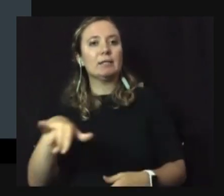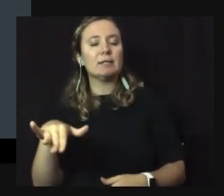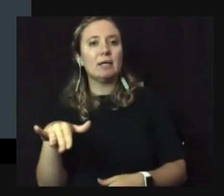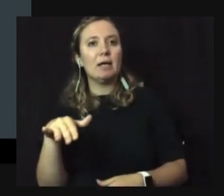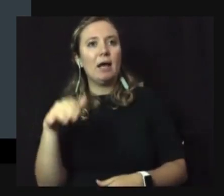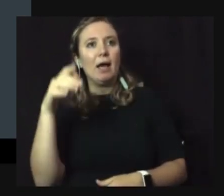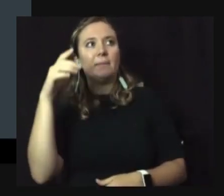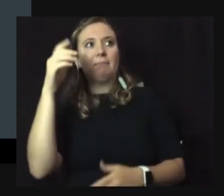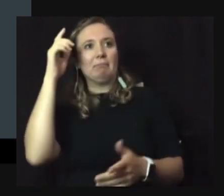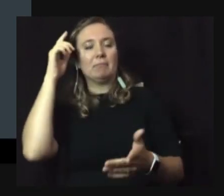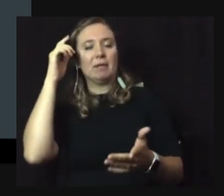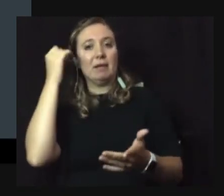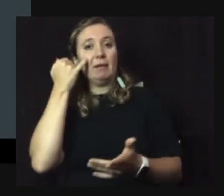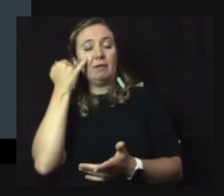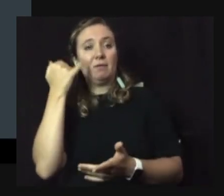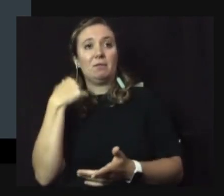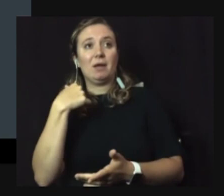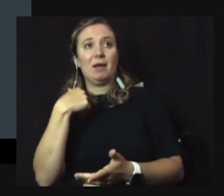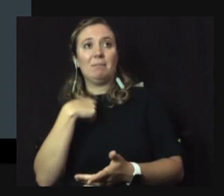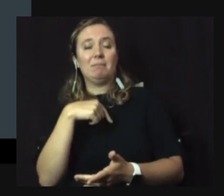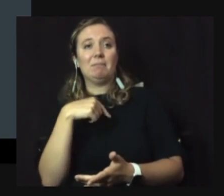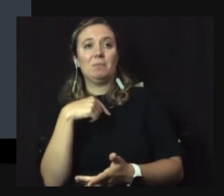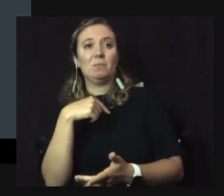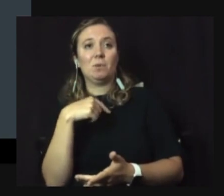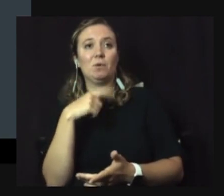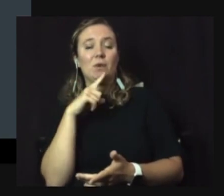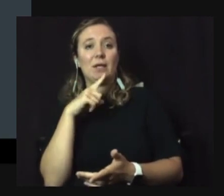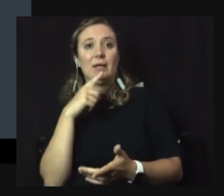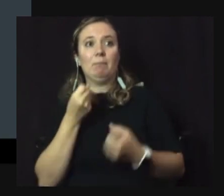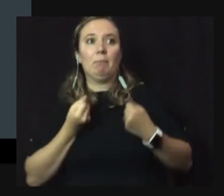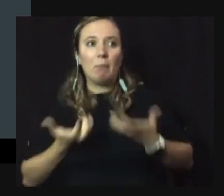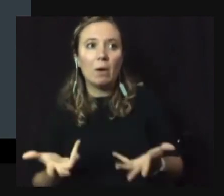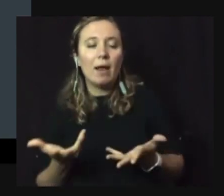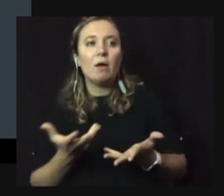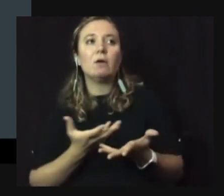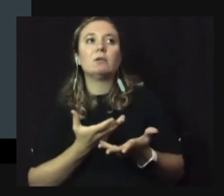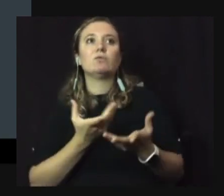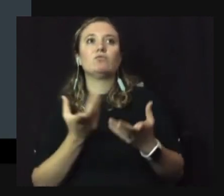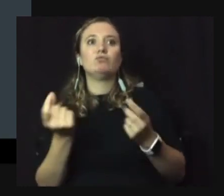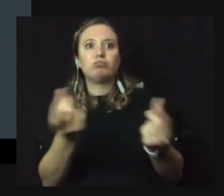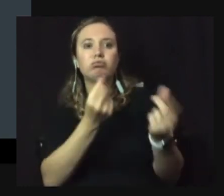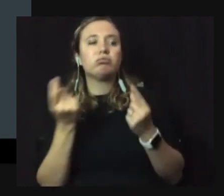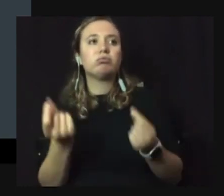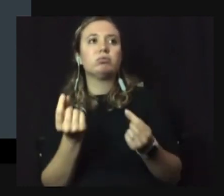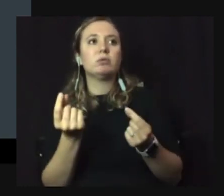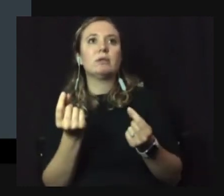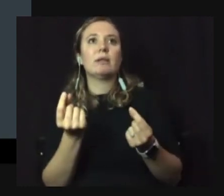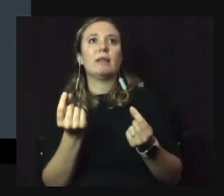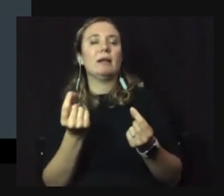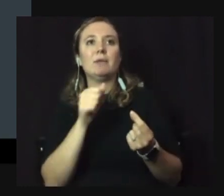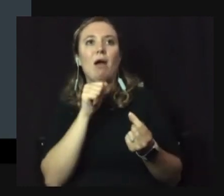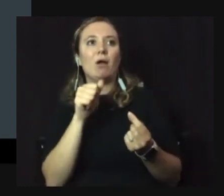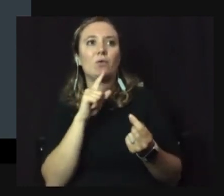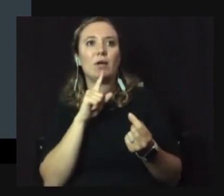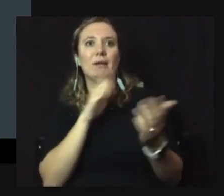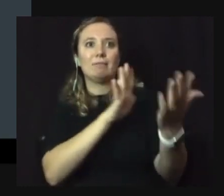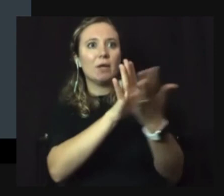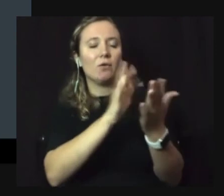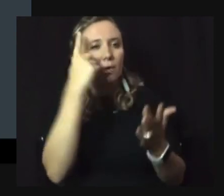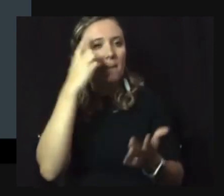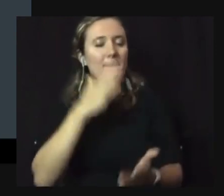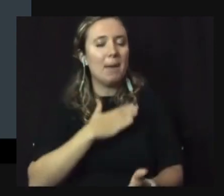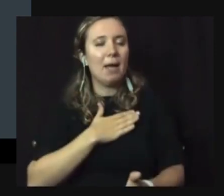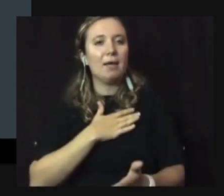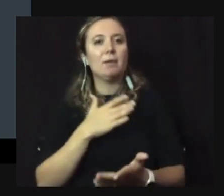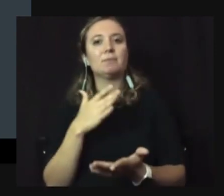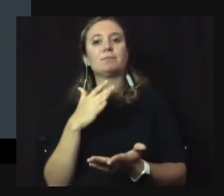Yes, actually, thank you for this question. And I took out a whole part of the presentation, thank goodness, because I was going